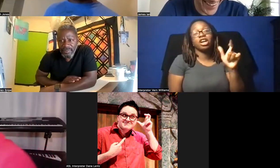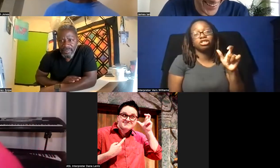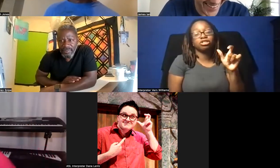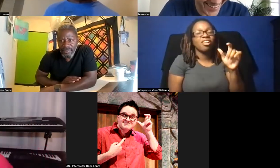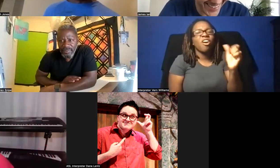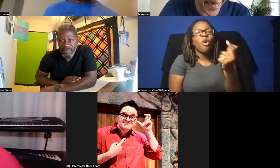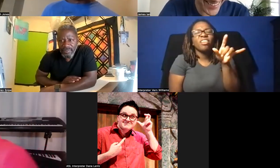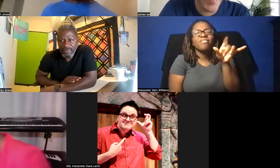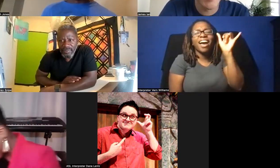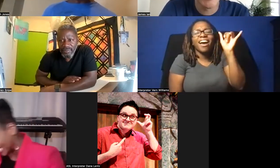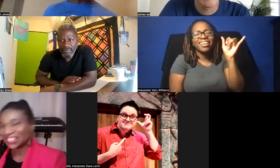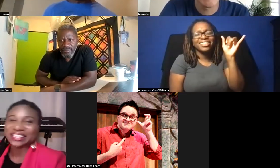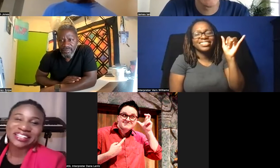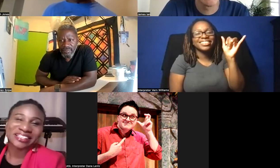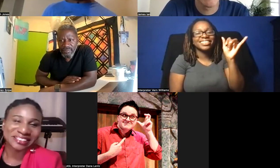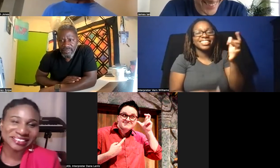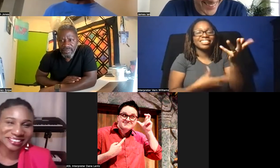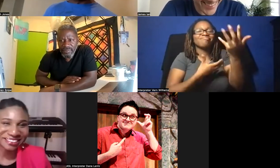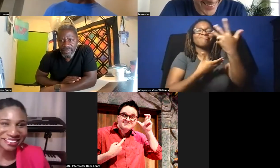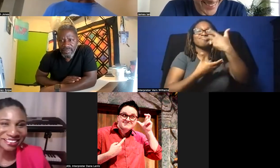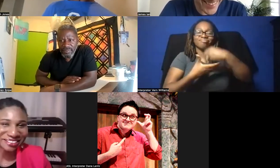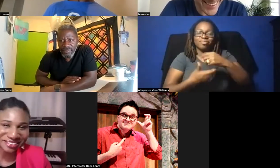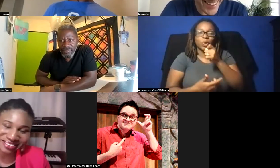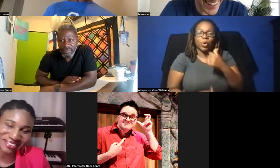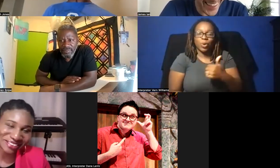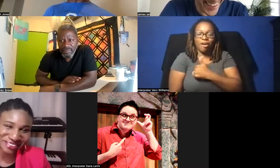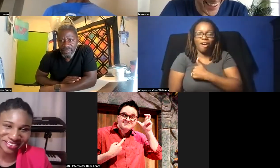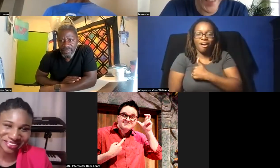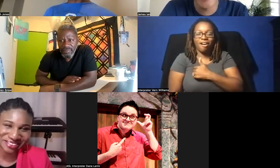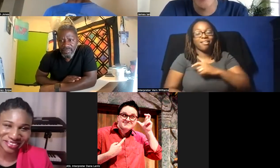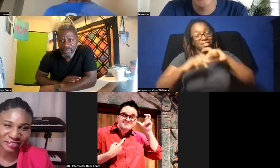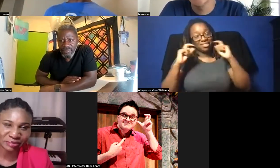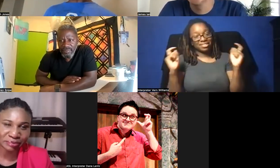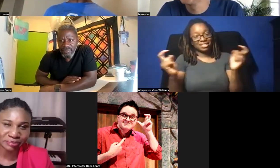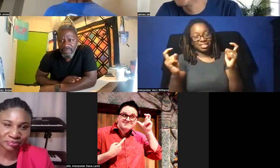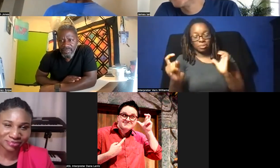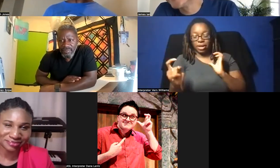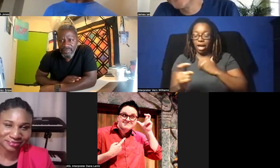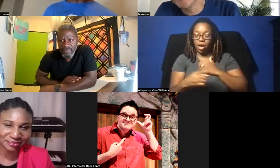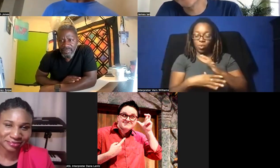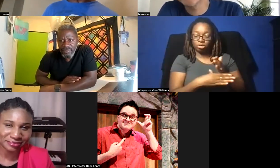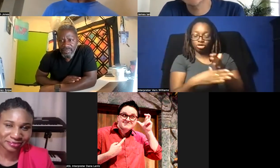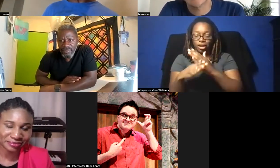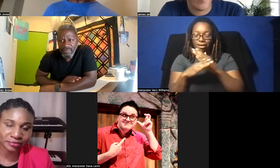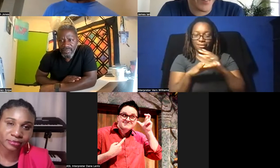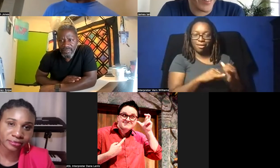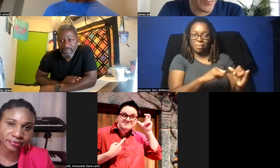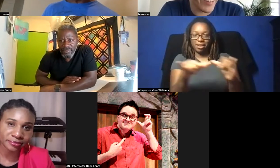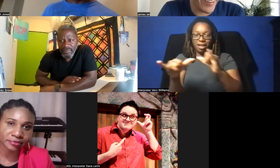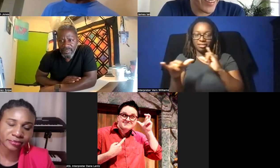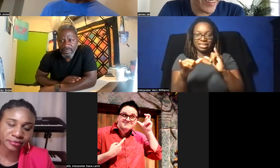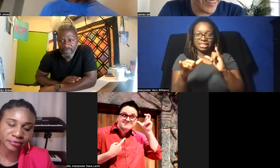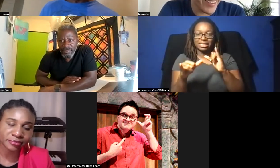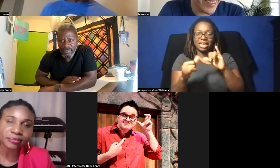is what we are. And that celebrating our shared commonality of being in a